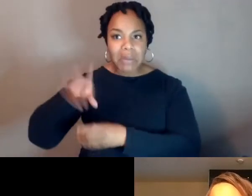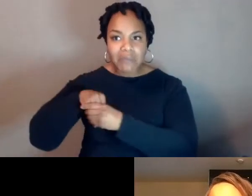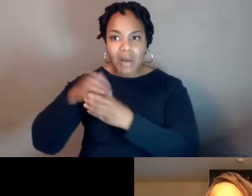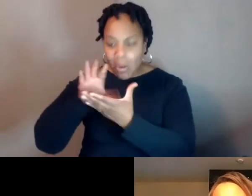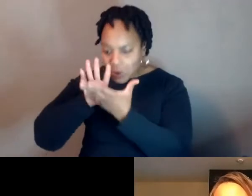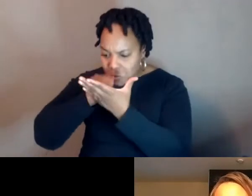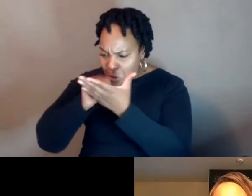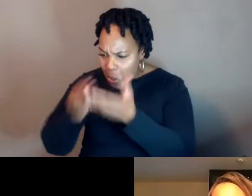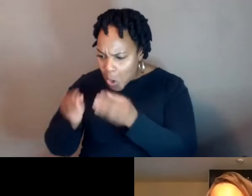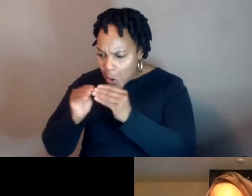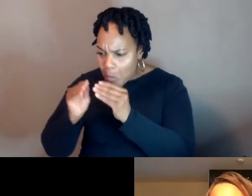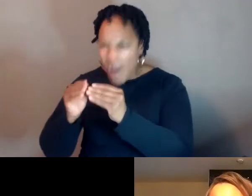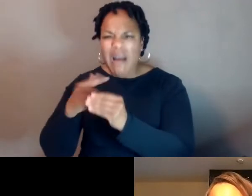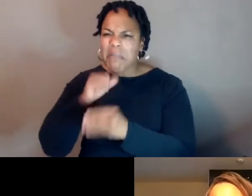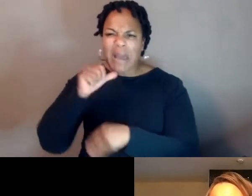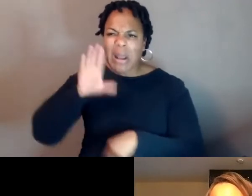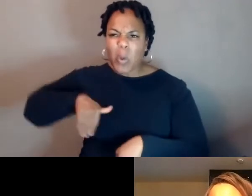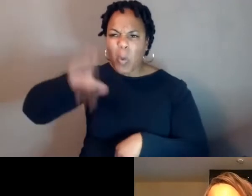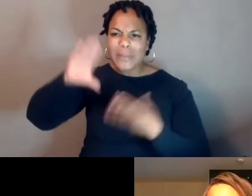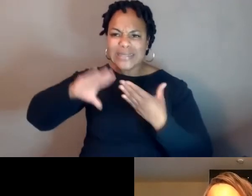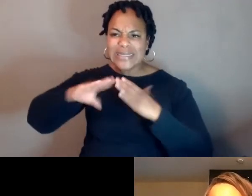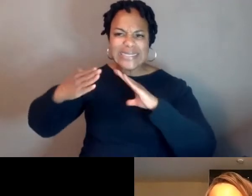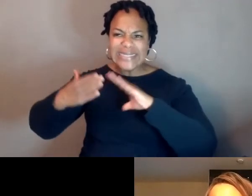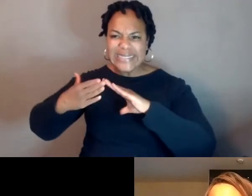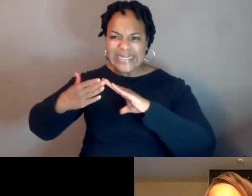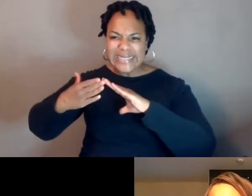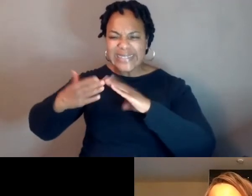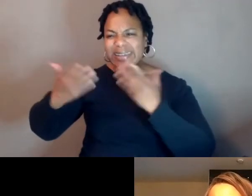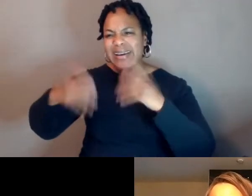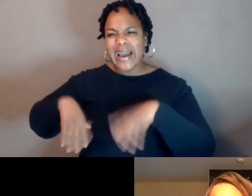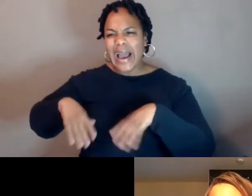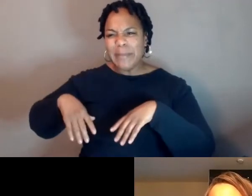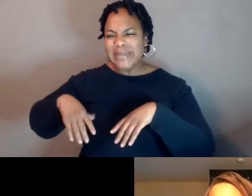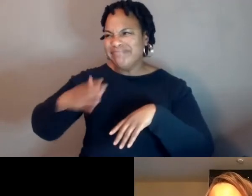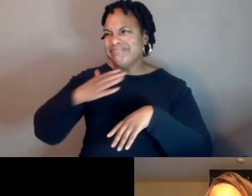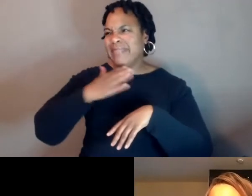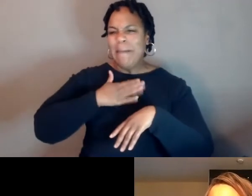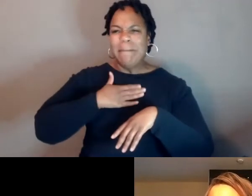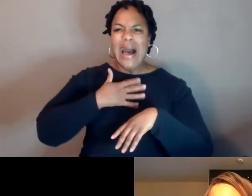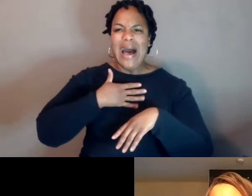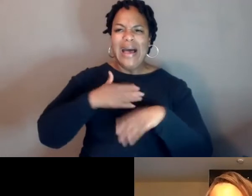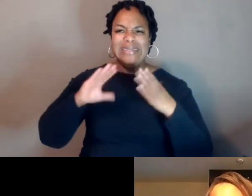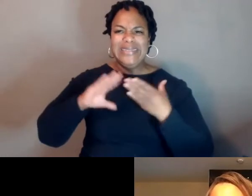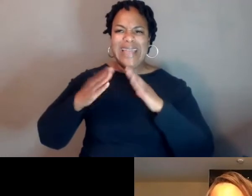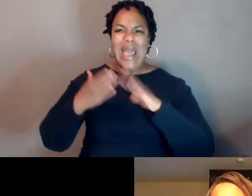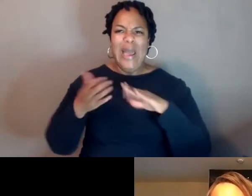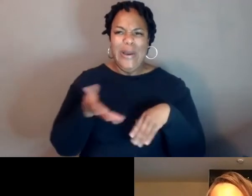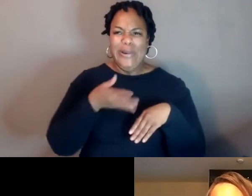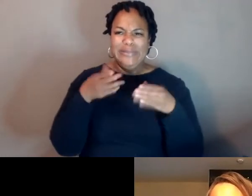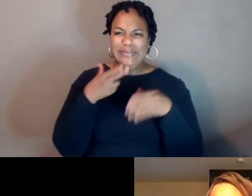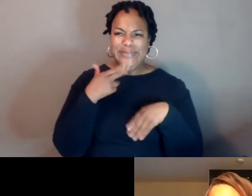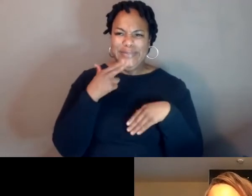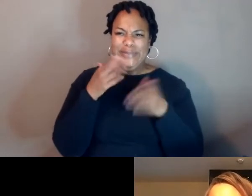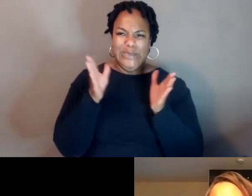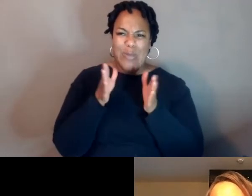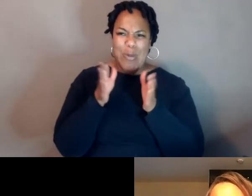spent a little time in a city or a town of 60,000 for 3.5 years in